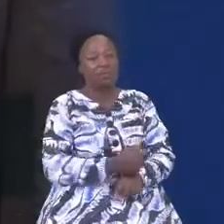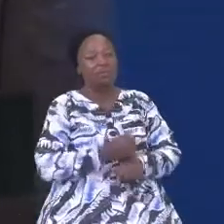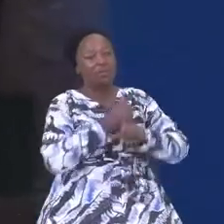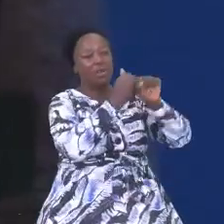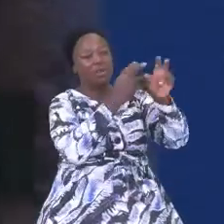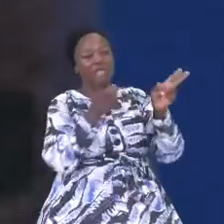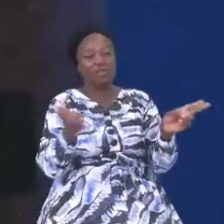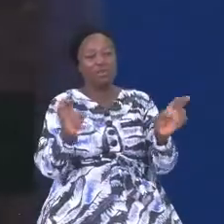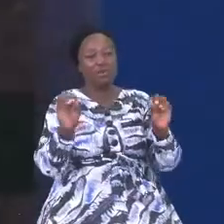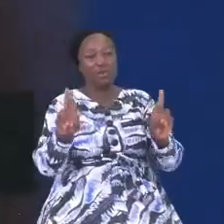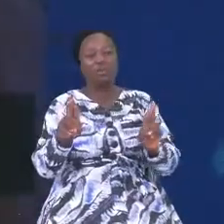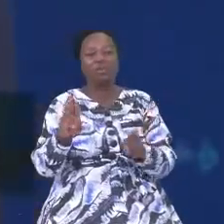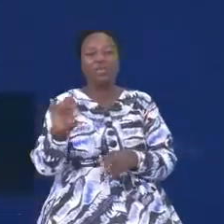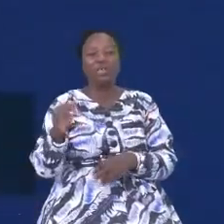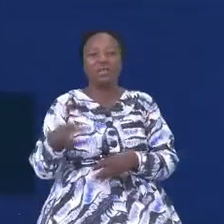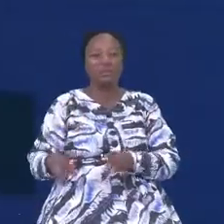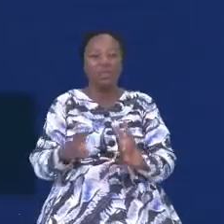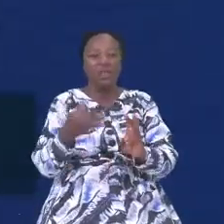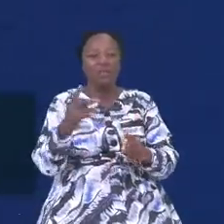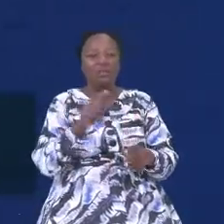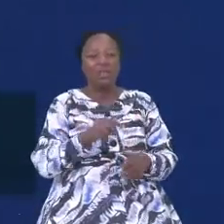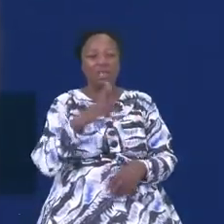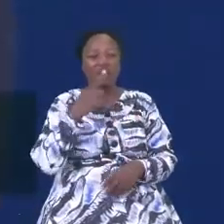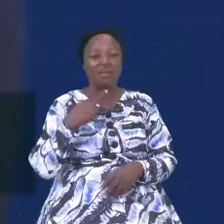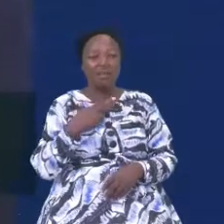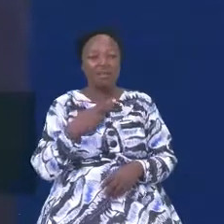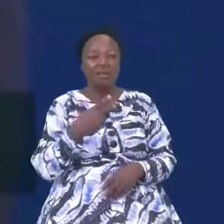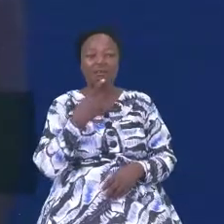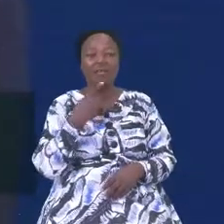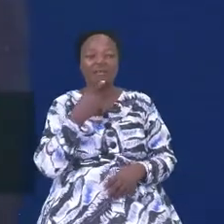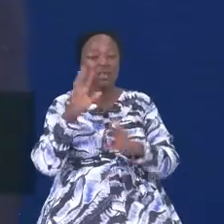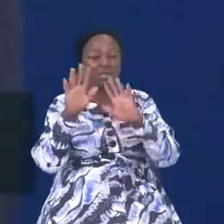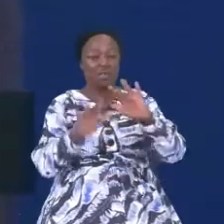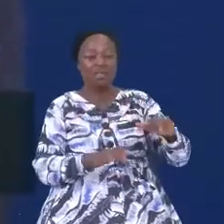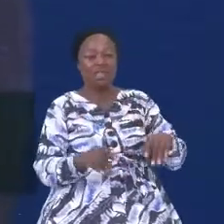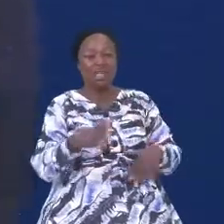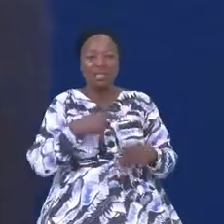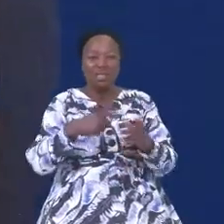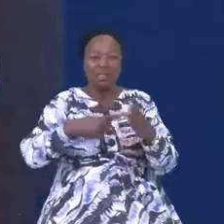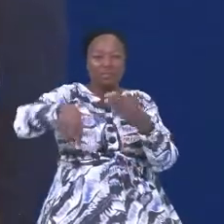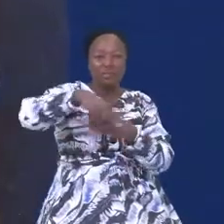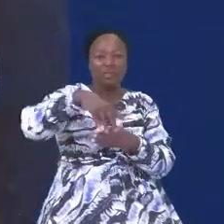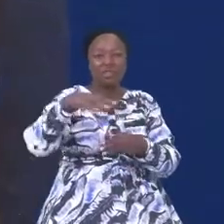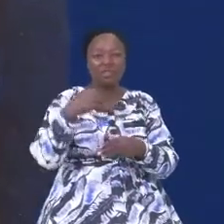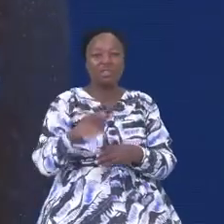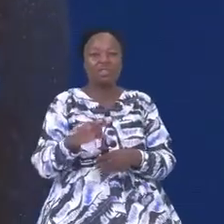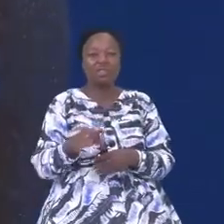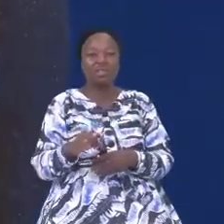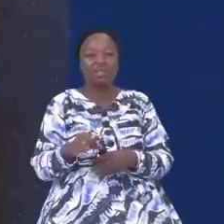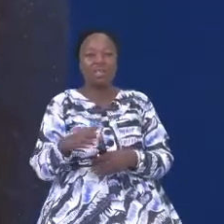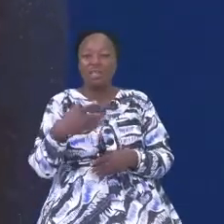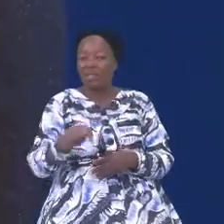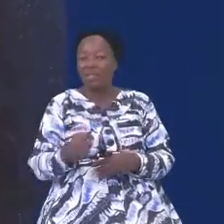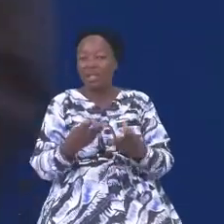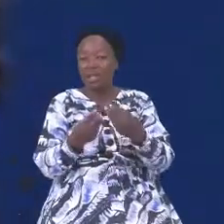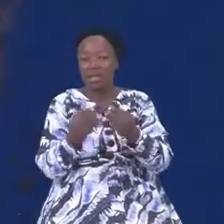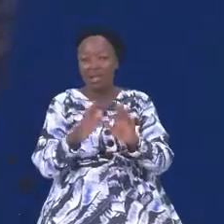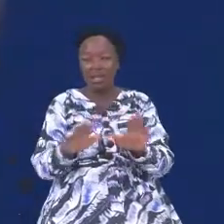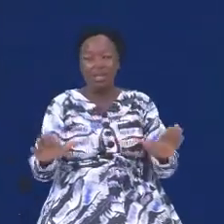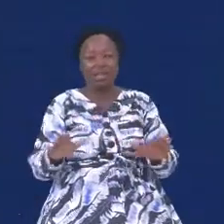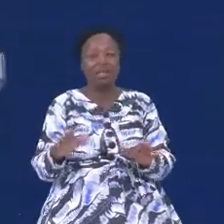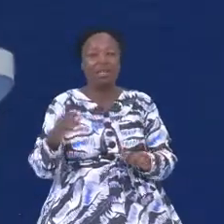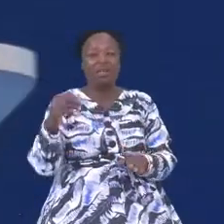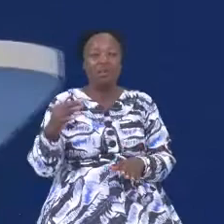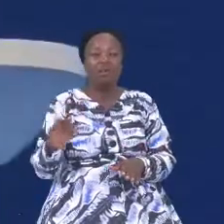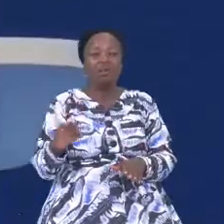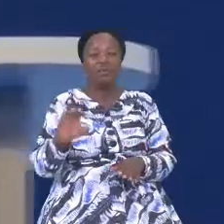Or by the way of the Red Sea, and to compass the land of Edom. And the